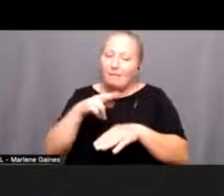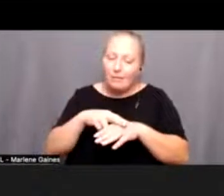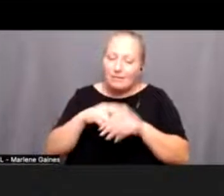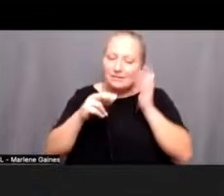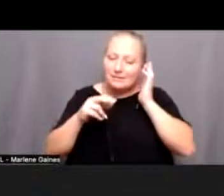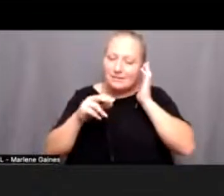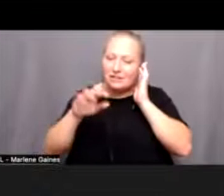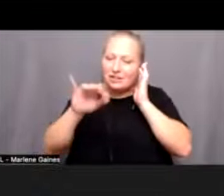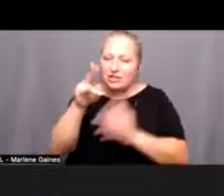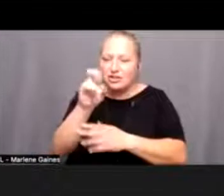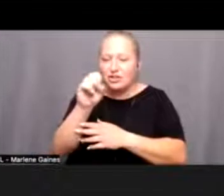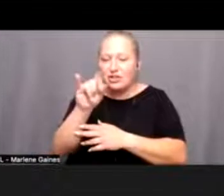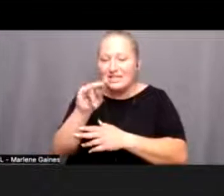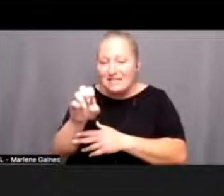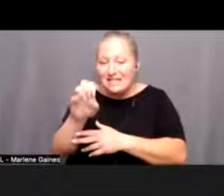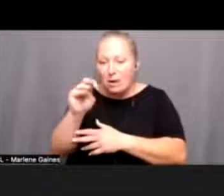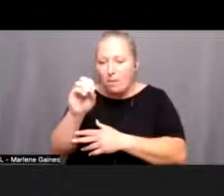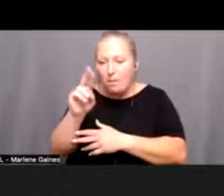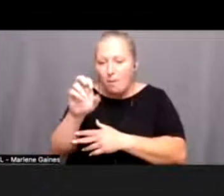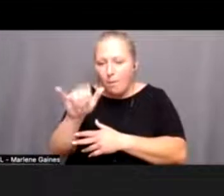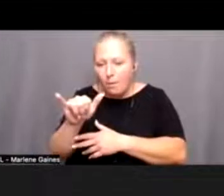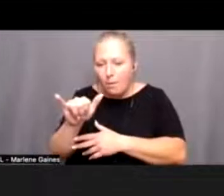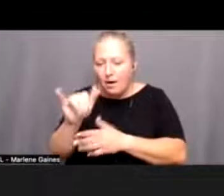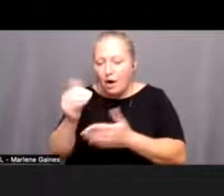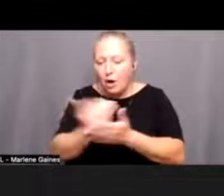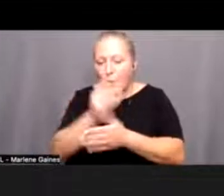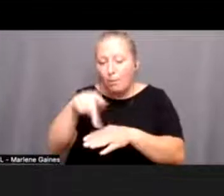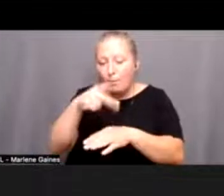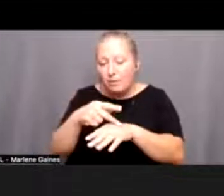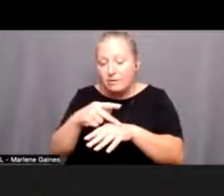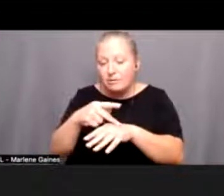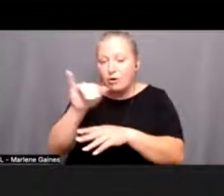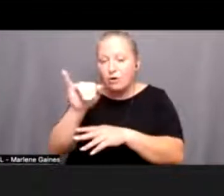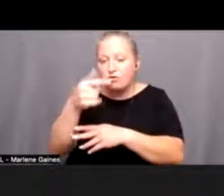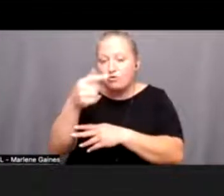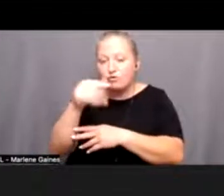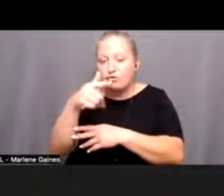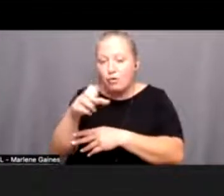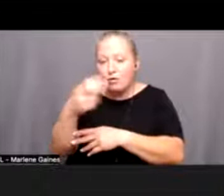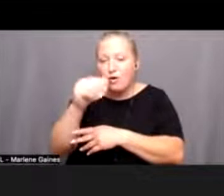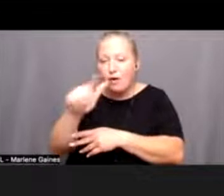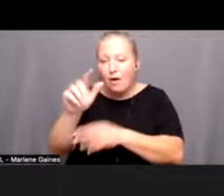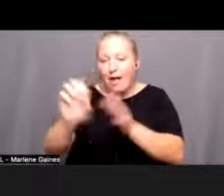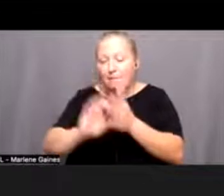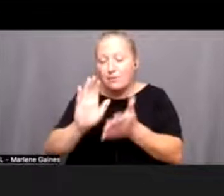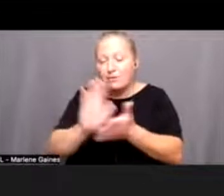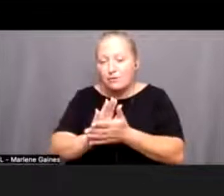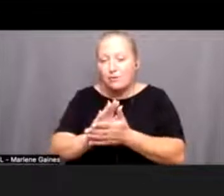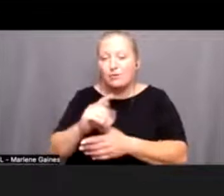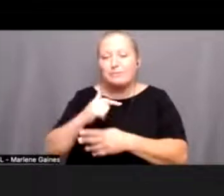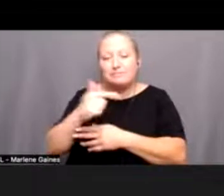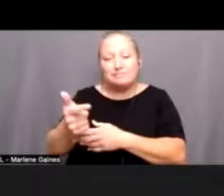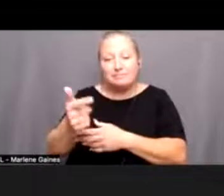course, Justine Maury, our new principal at George Hall Elementary School. And with that, I'll turn it over